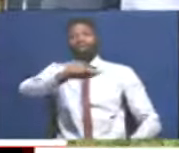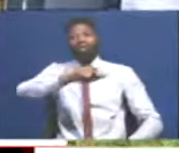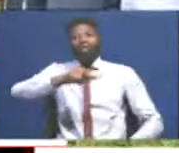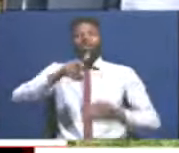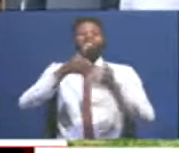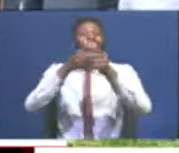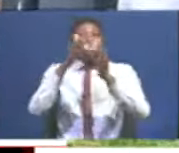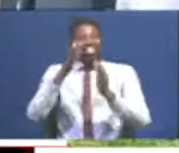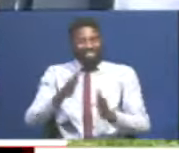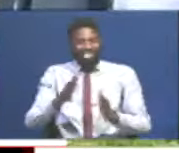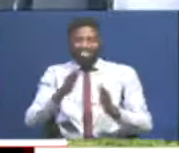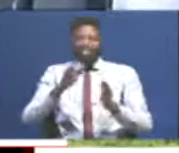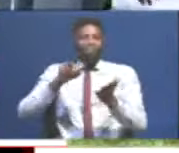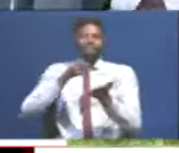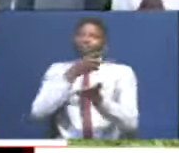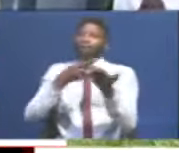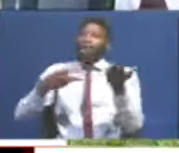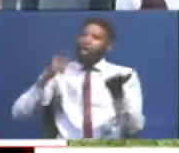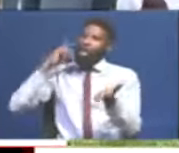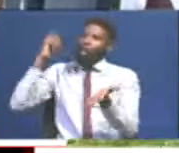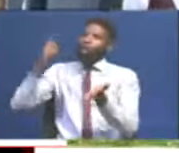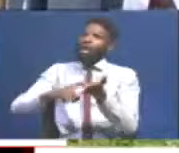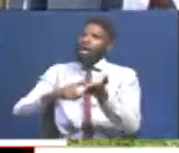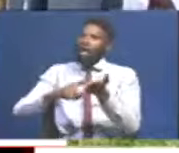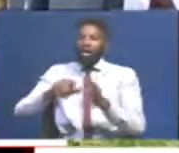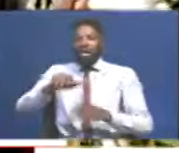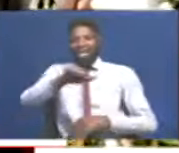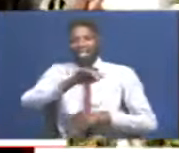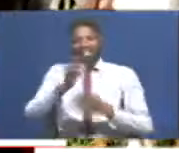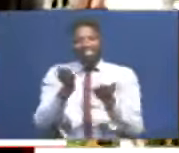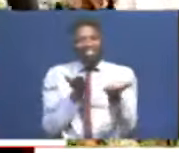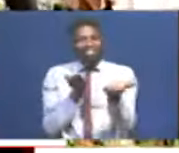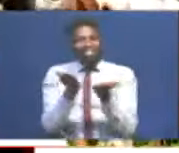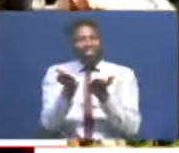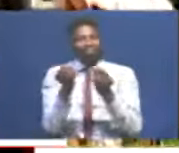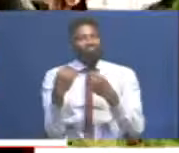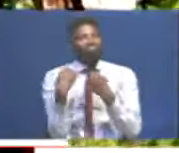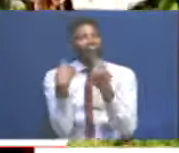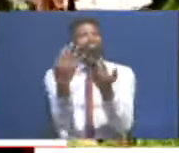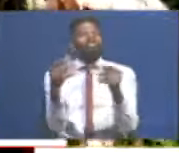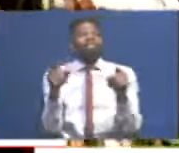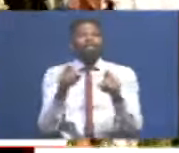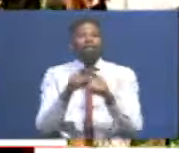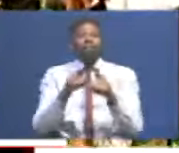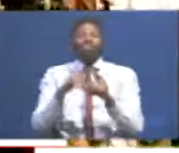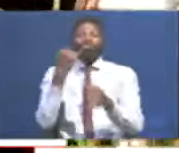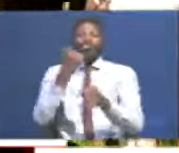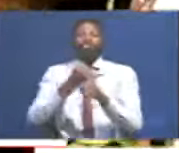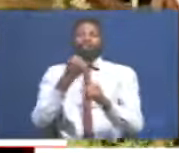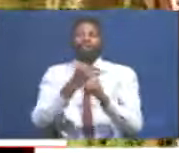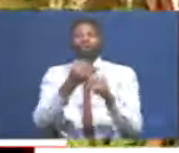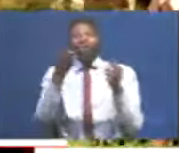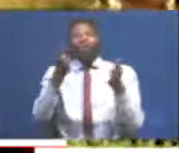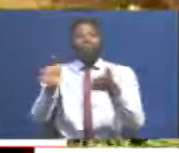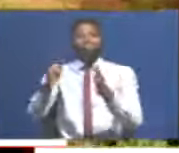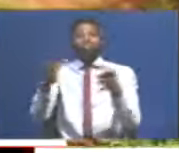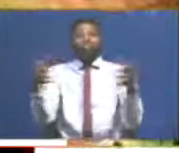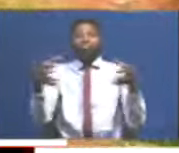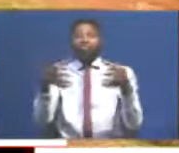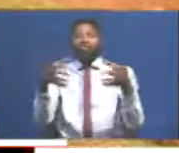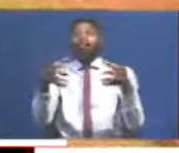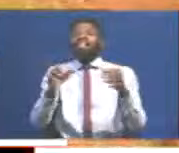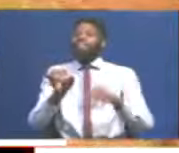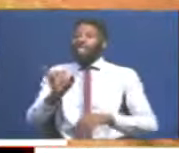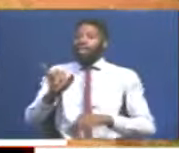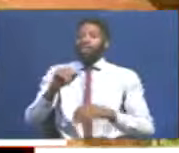to recognize them when it comes to service delivery and provision of job opportunities. This, they cried, has left many